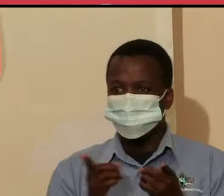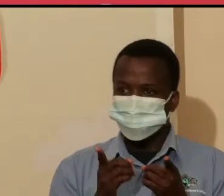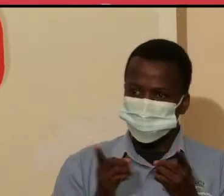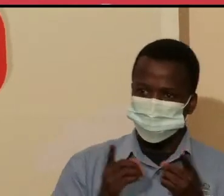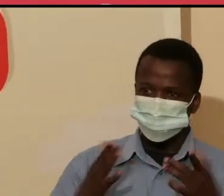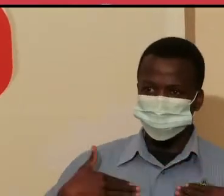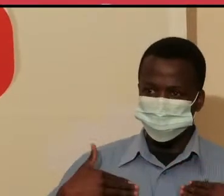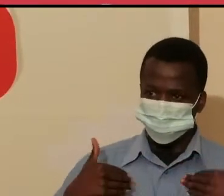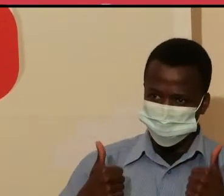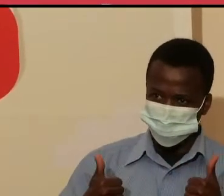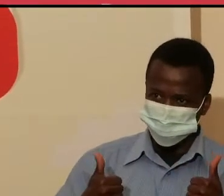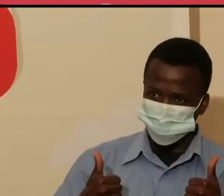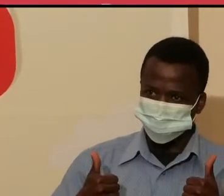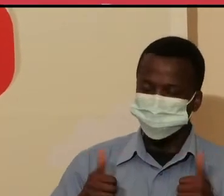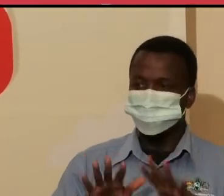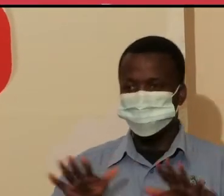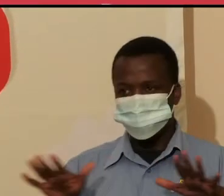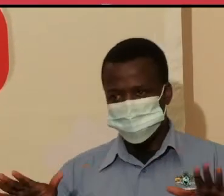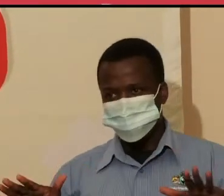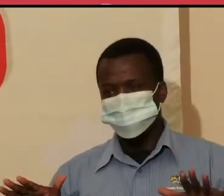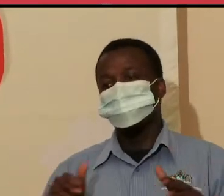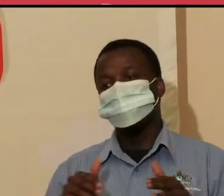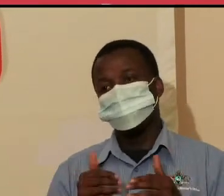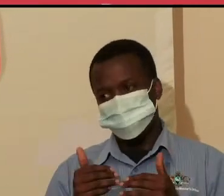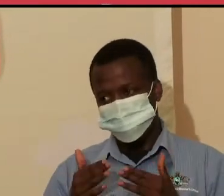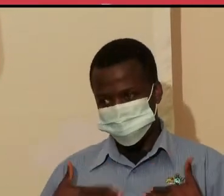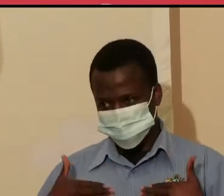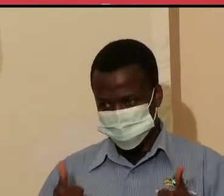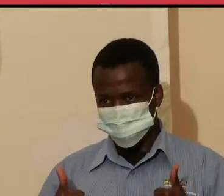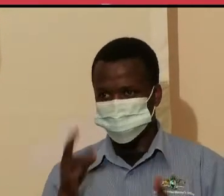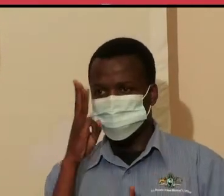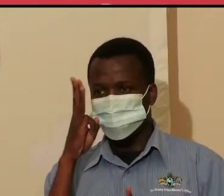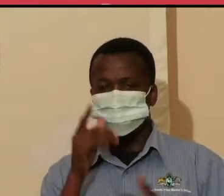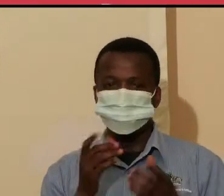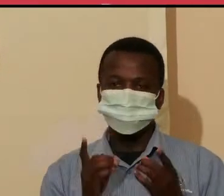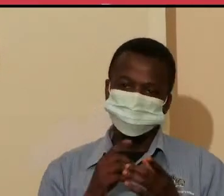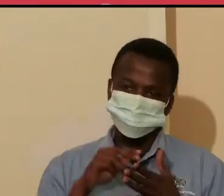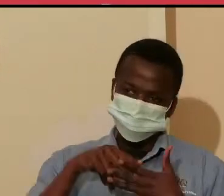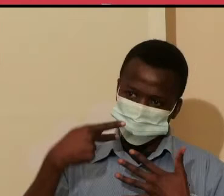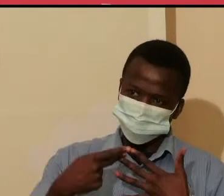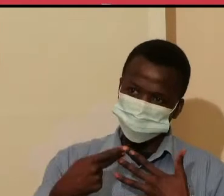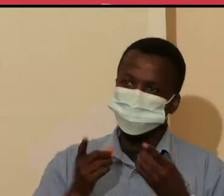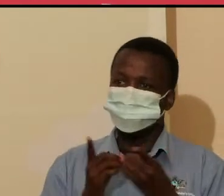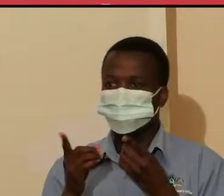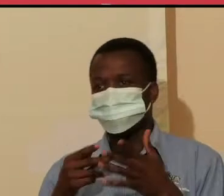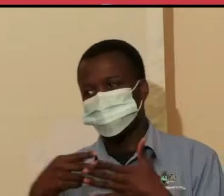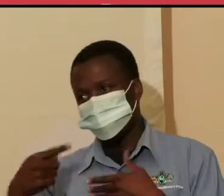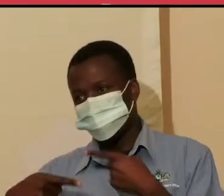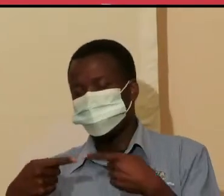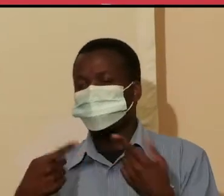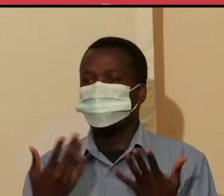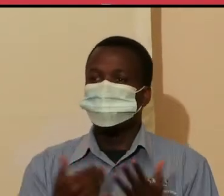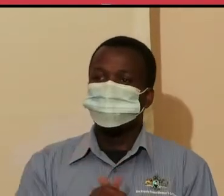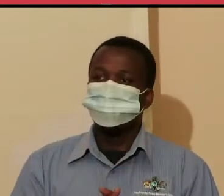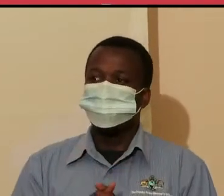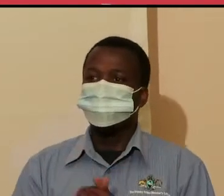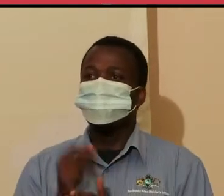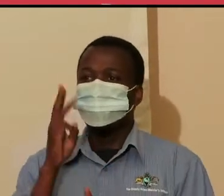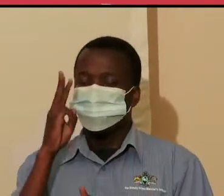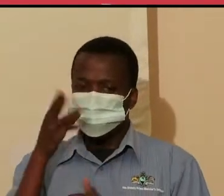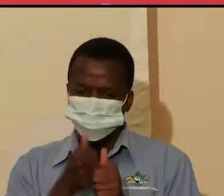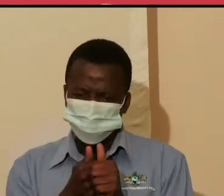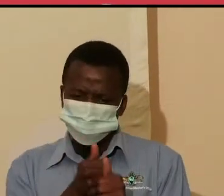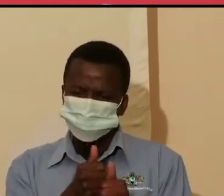Ministry of Health, and I'll be directing the program this morning. So we all have the programs and we are going to be following